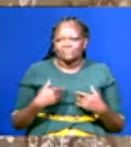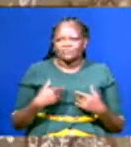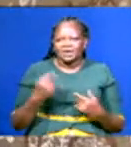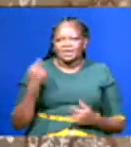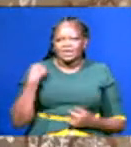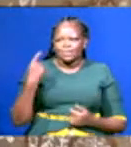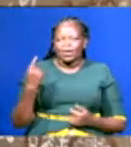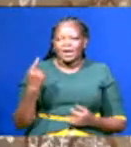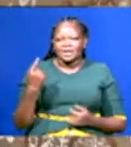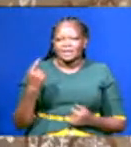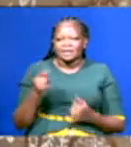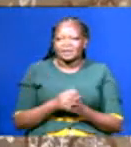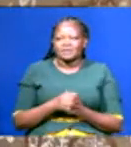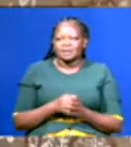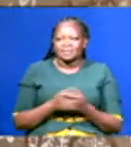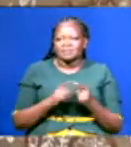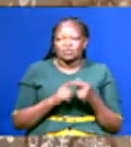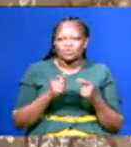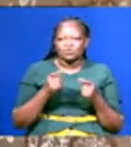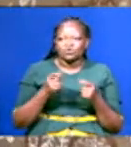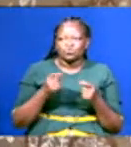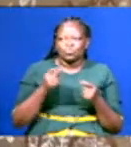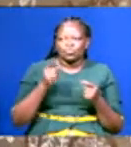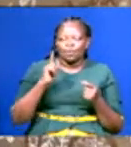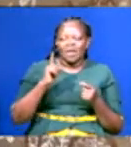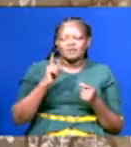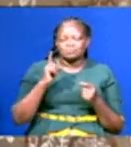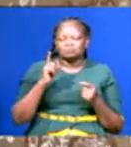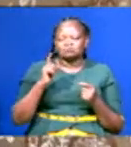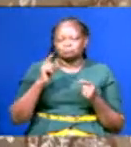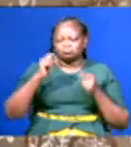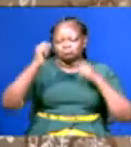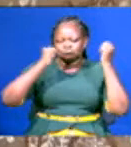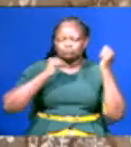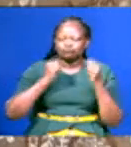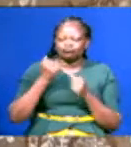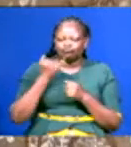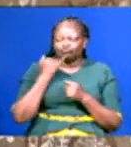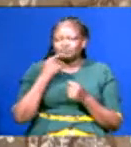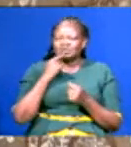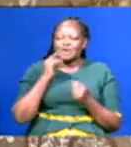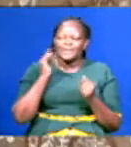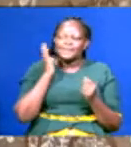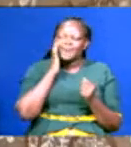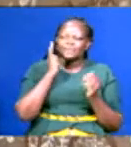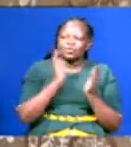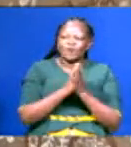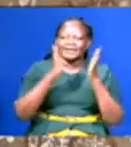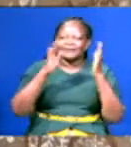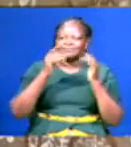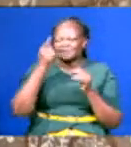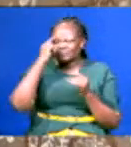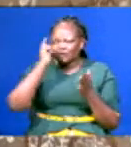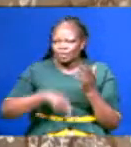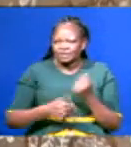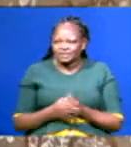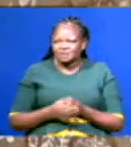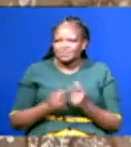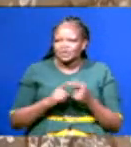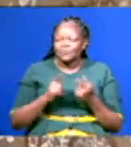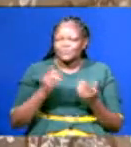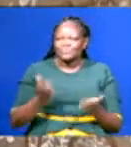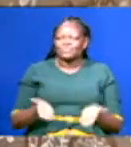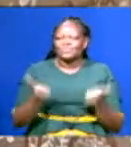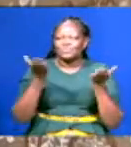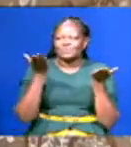board, one of the officers called me and he told me, "Ma'am, congratulations." I asked him, "For what?" "You've been